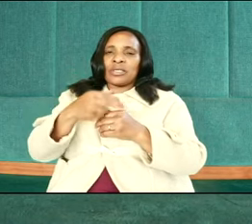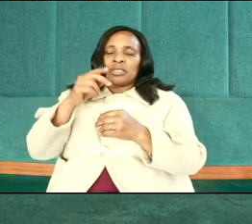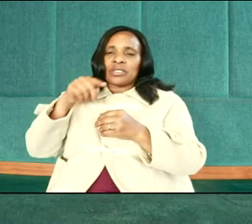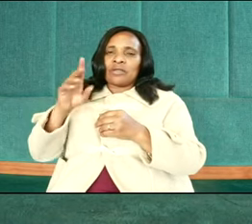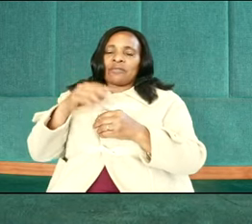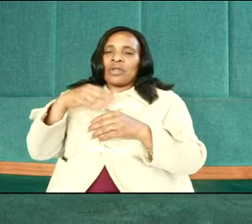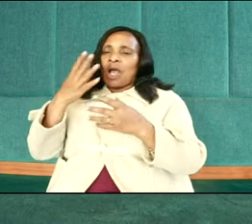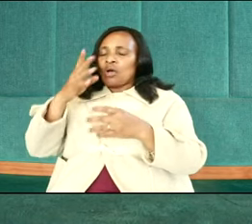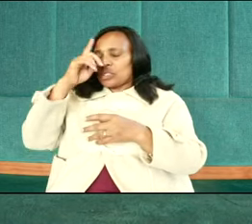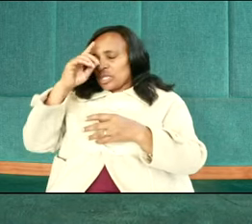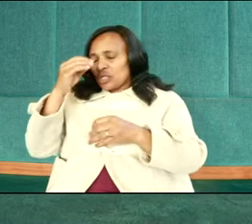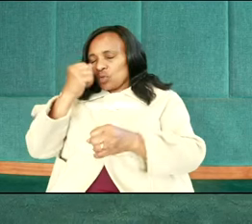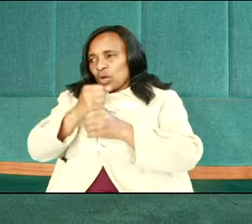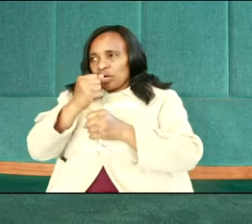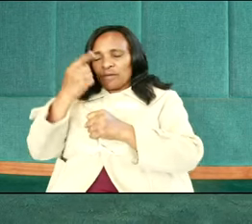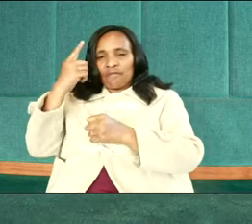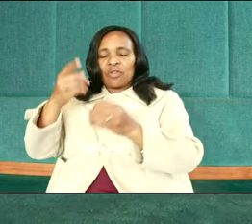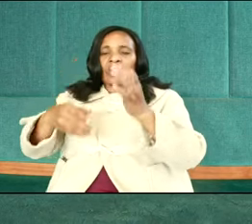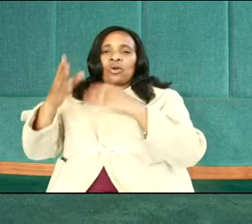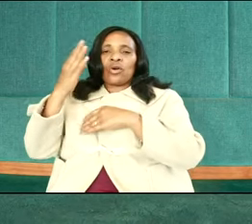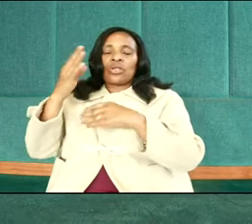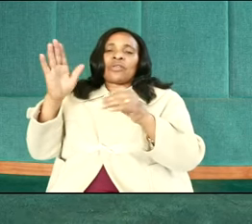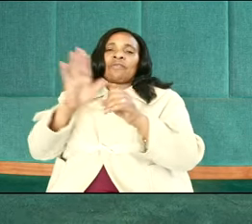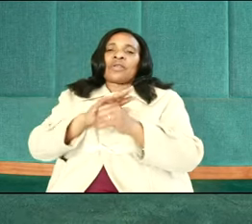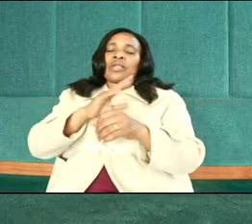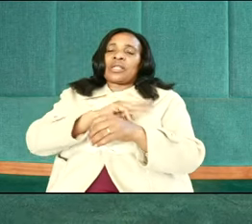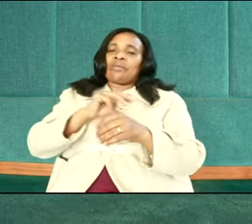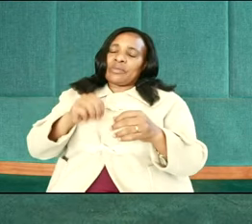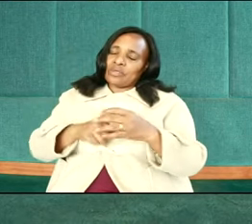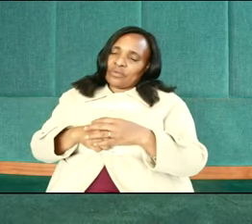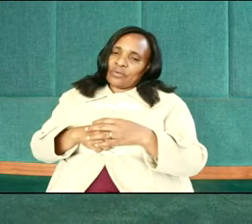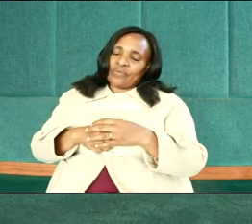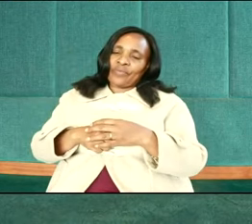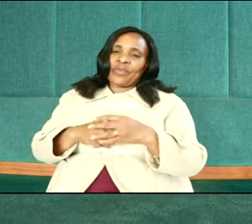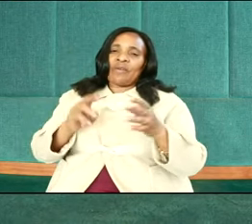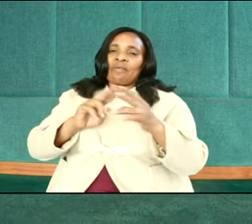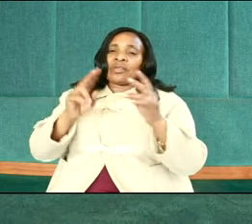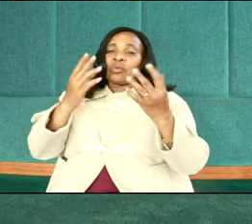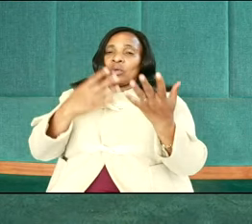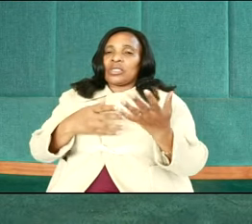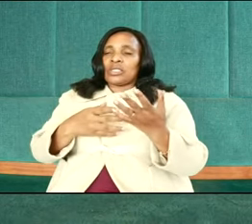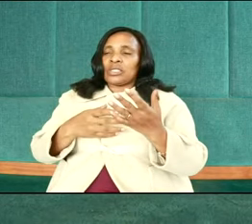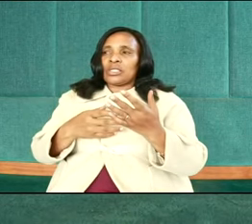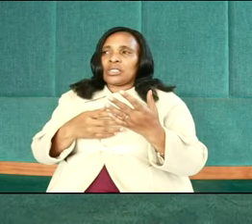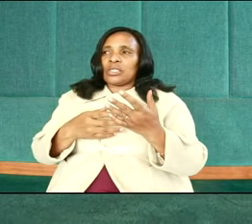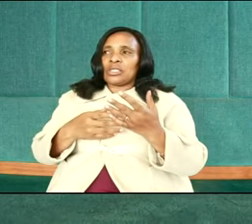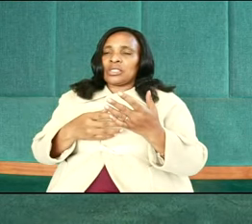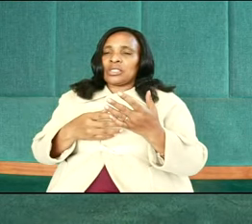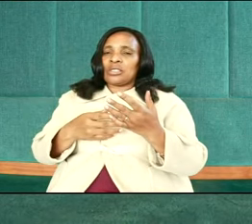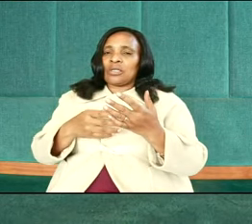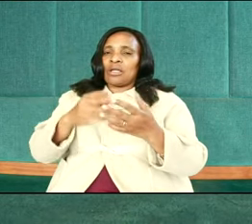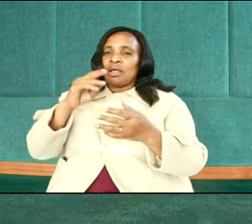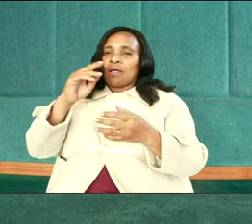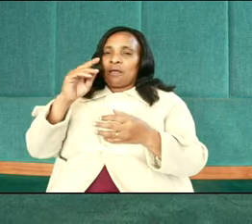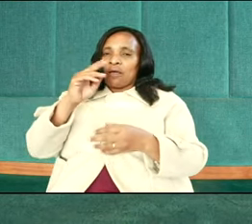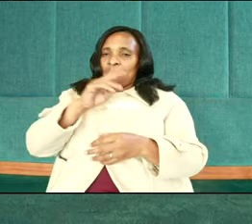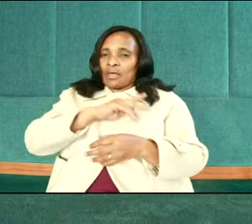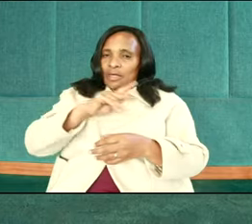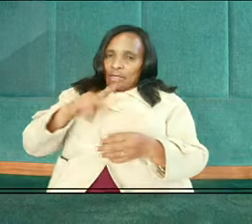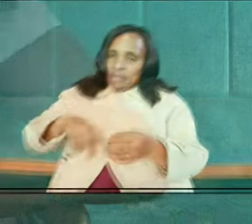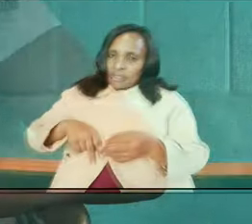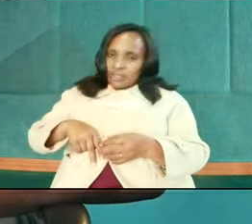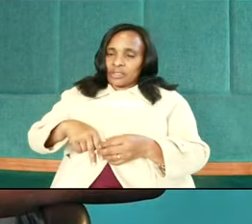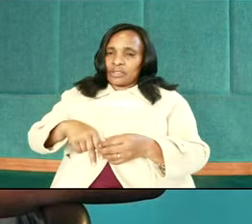God in fulfilling his mission. Okay, the key text is 1 Kings 19, verse